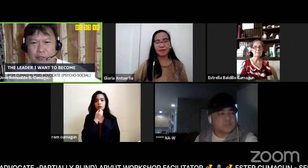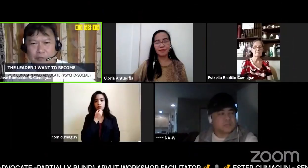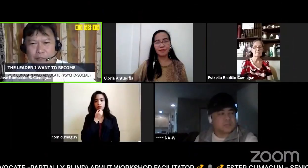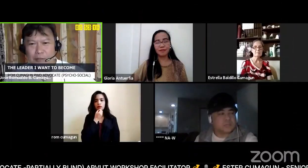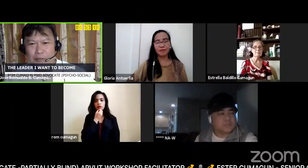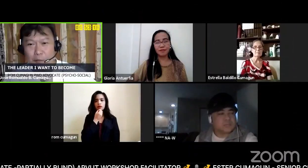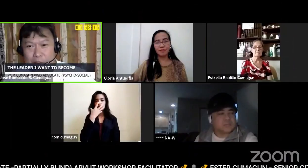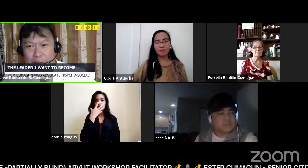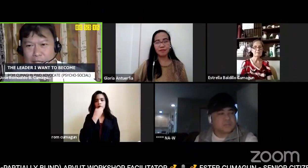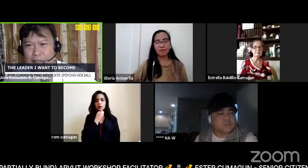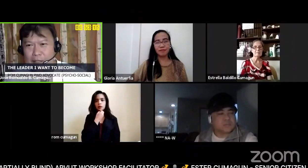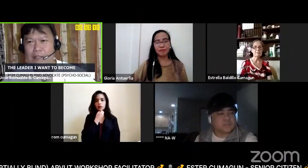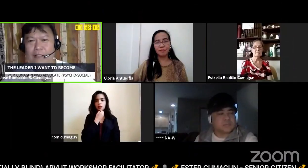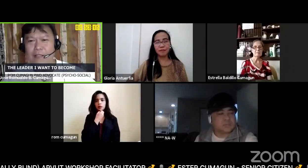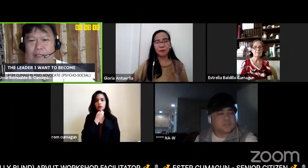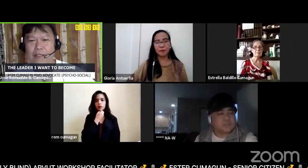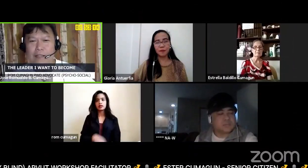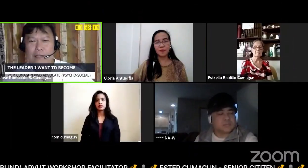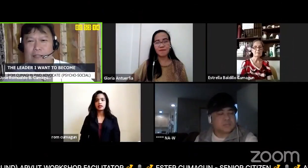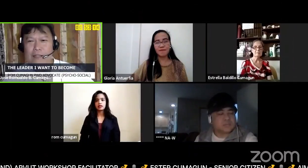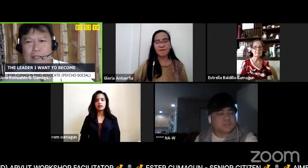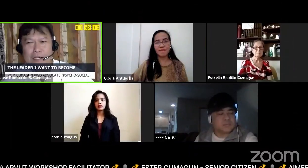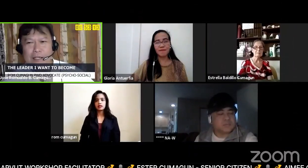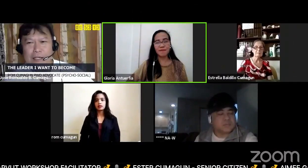the first person who will say that